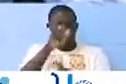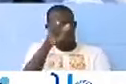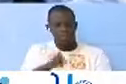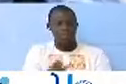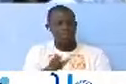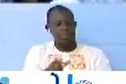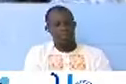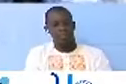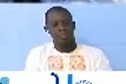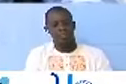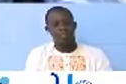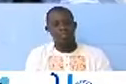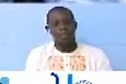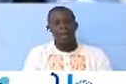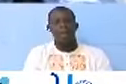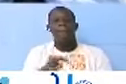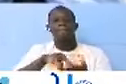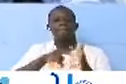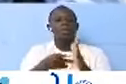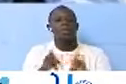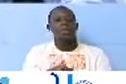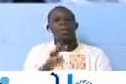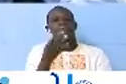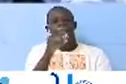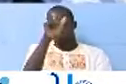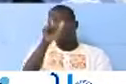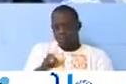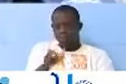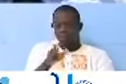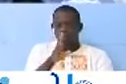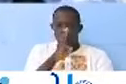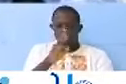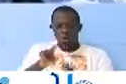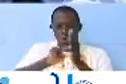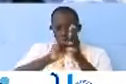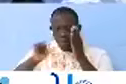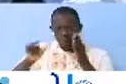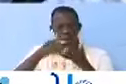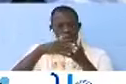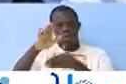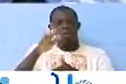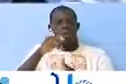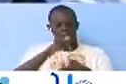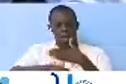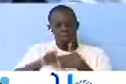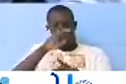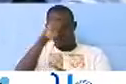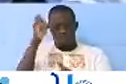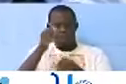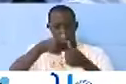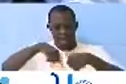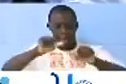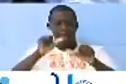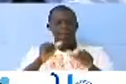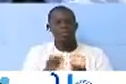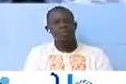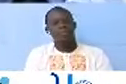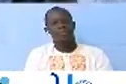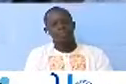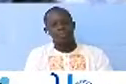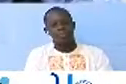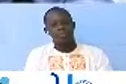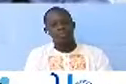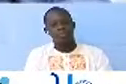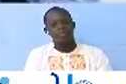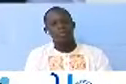it should be somebody who is well qualified in that job. Mr. Sane, it seems you were dictating the terms of